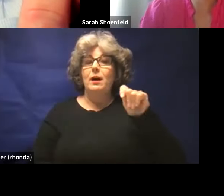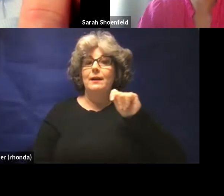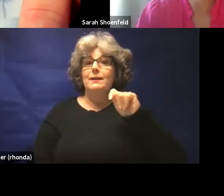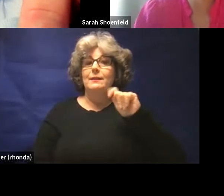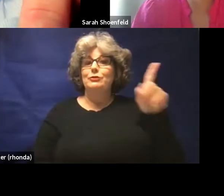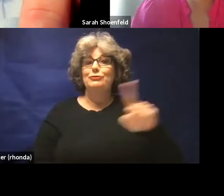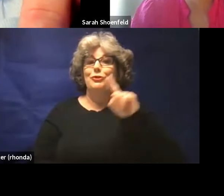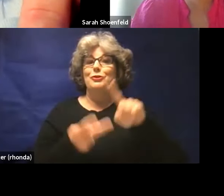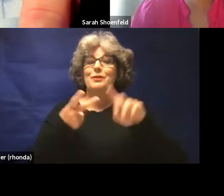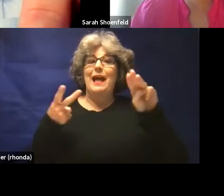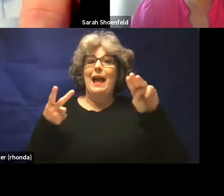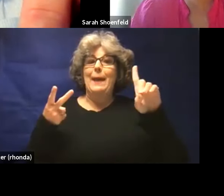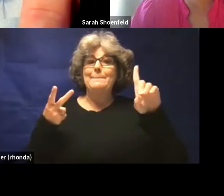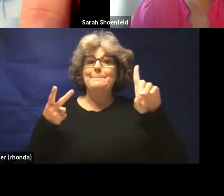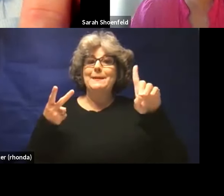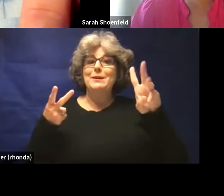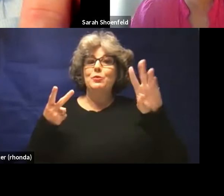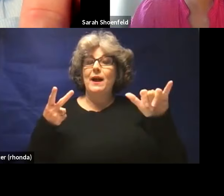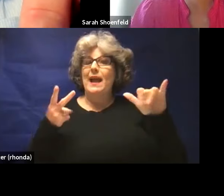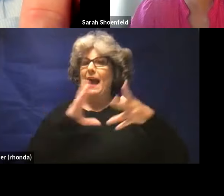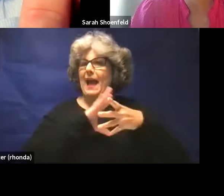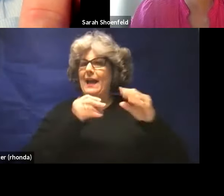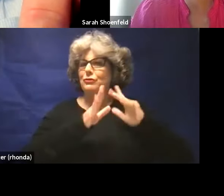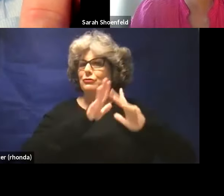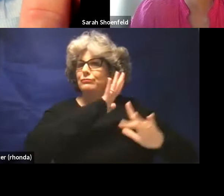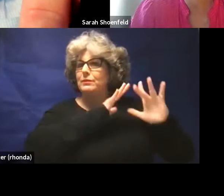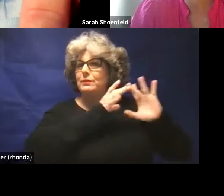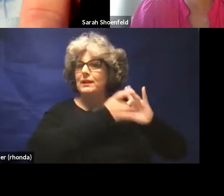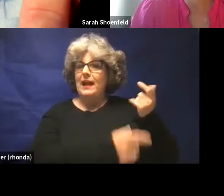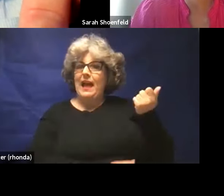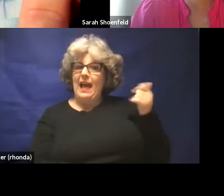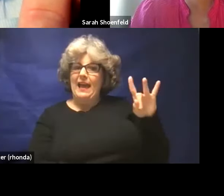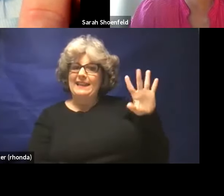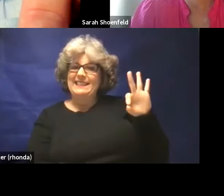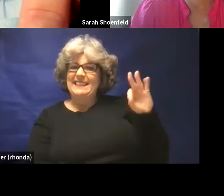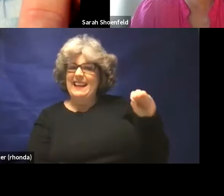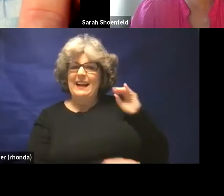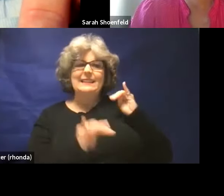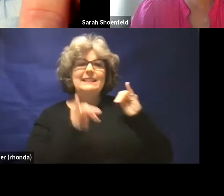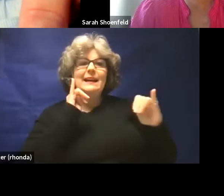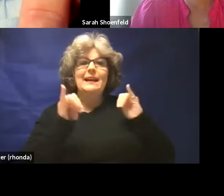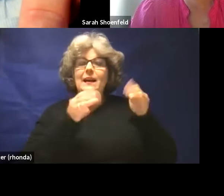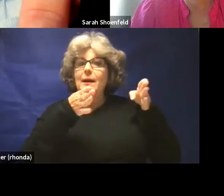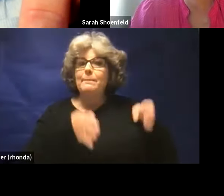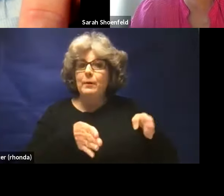And I actually had stories that went back to the 1890s. I interviewed